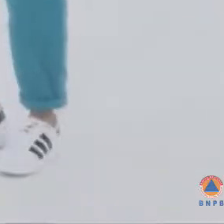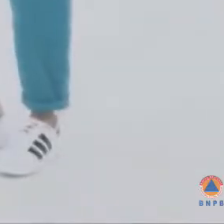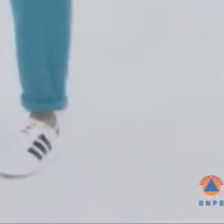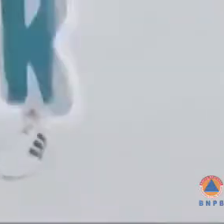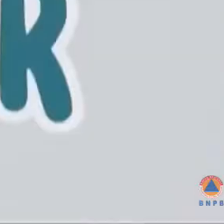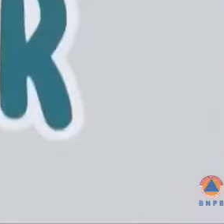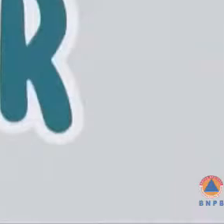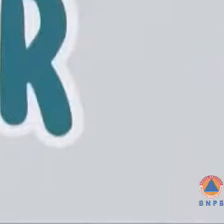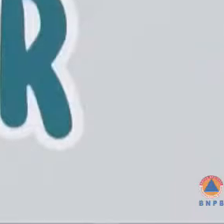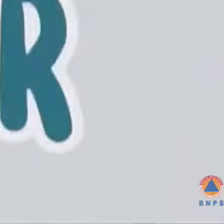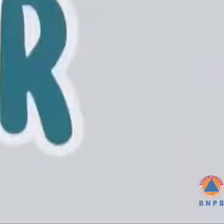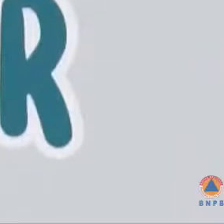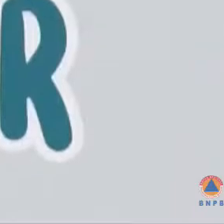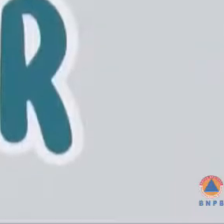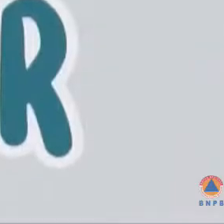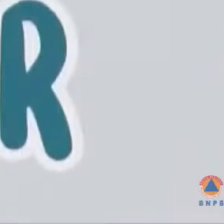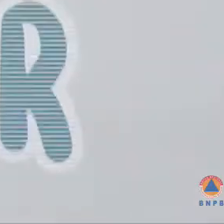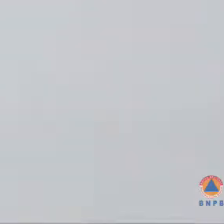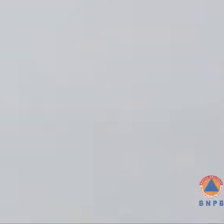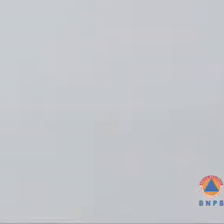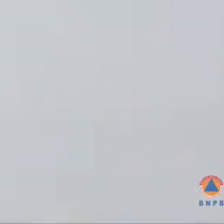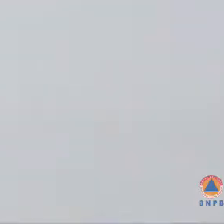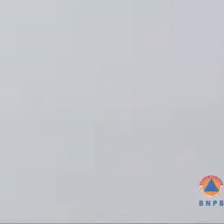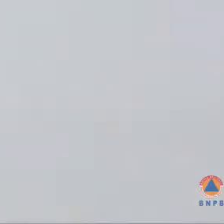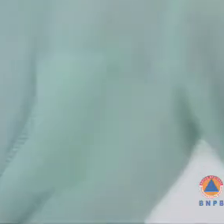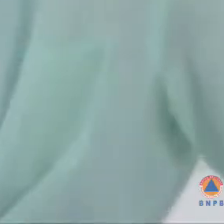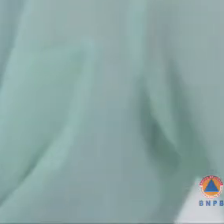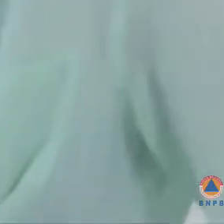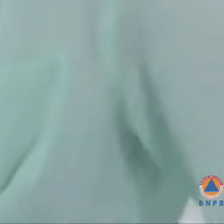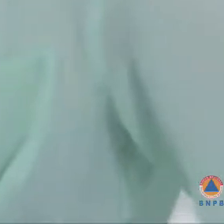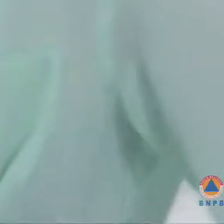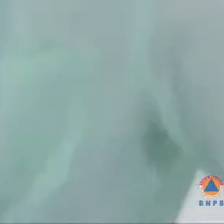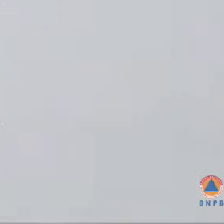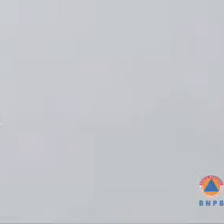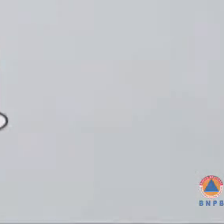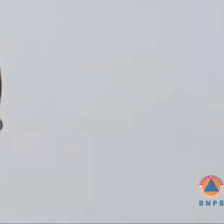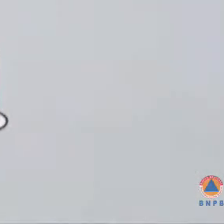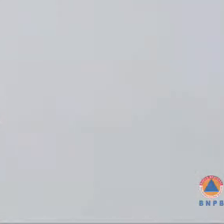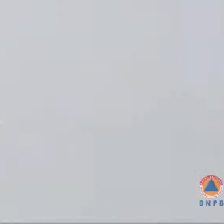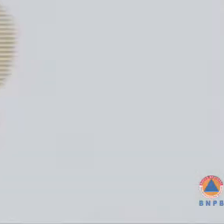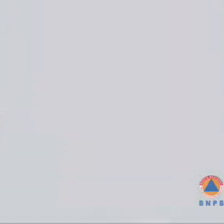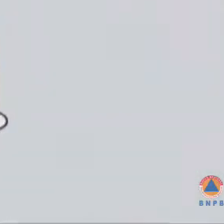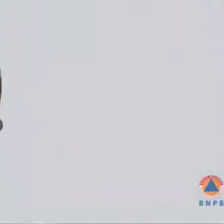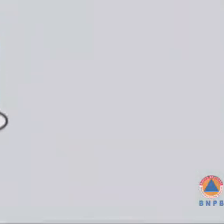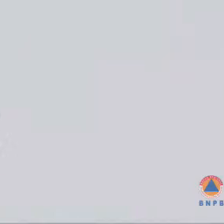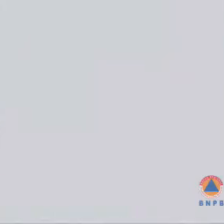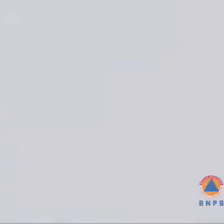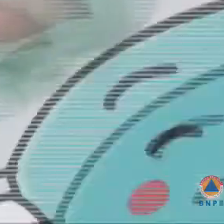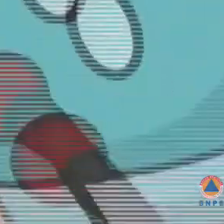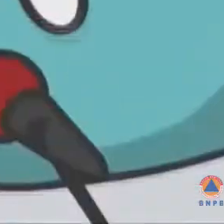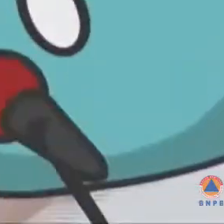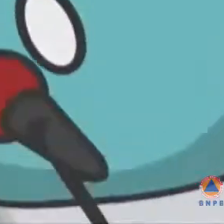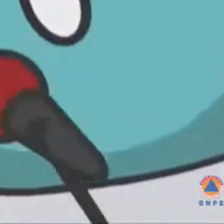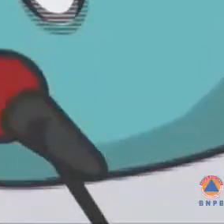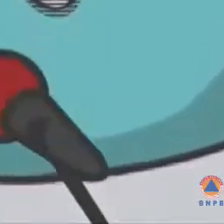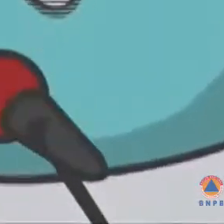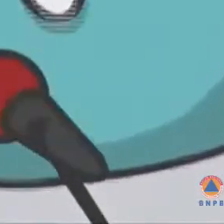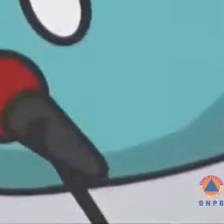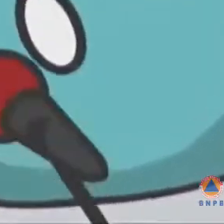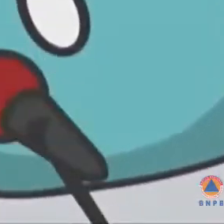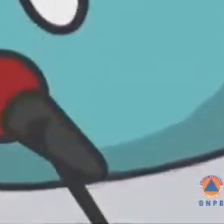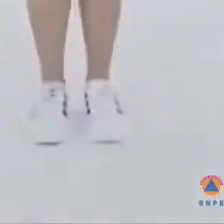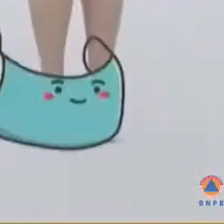sehatmu. Oh masker, oh vaksin, kau duet sejati.